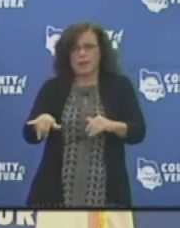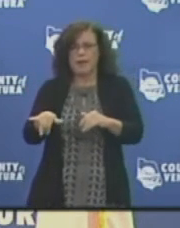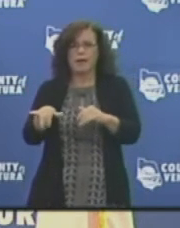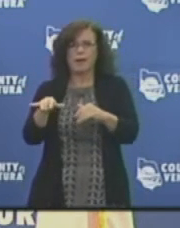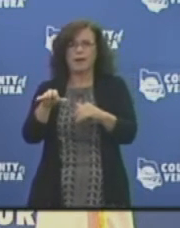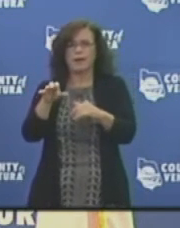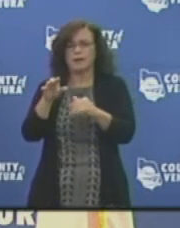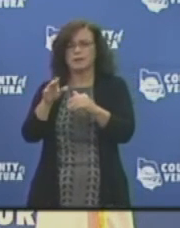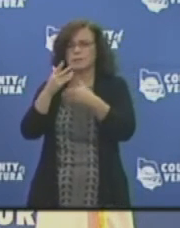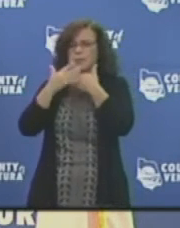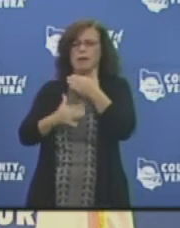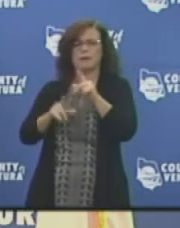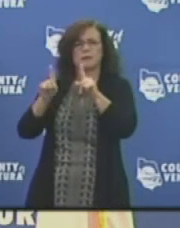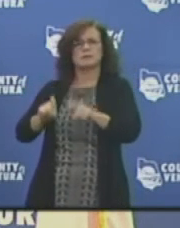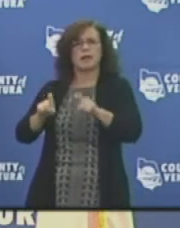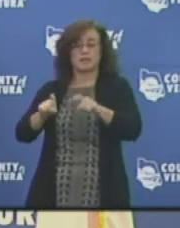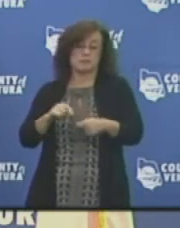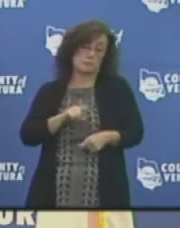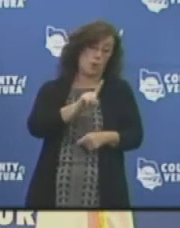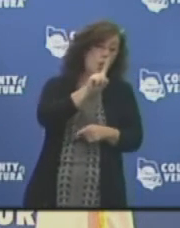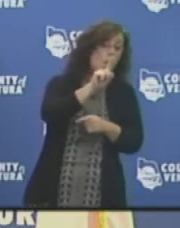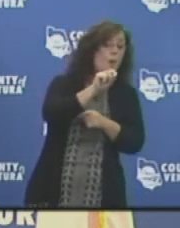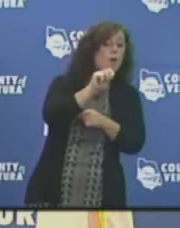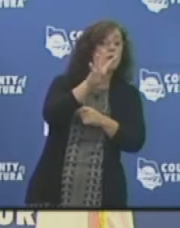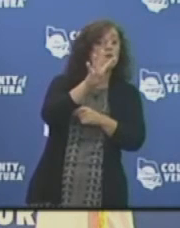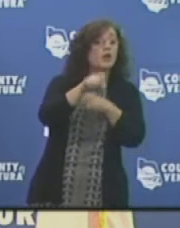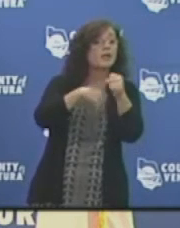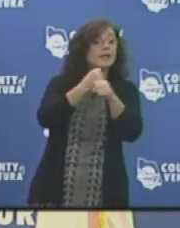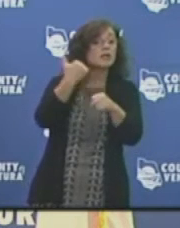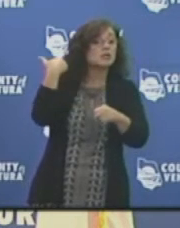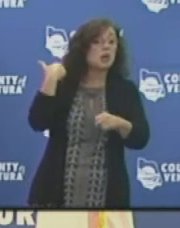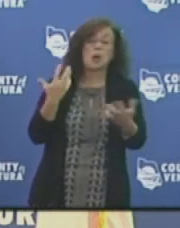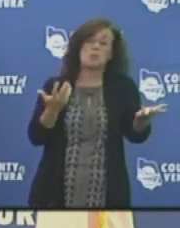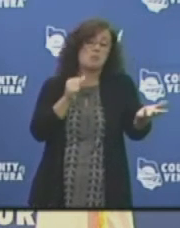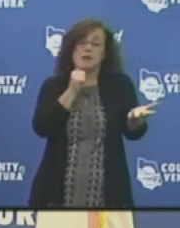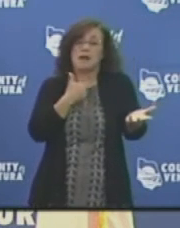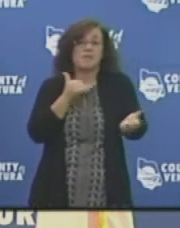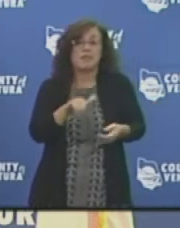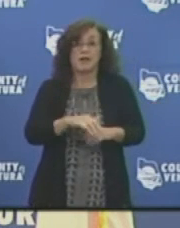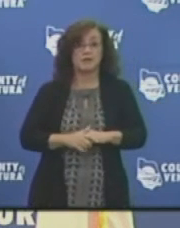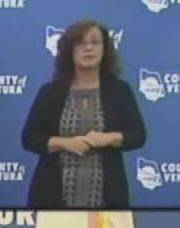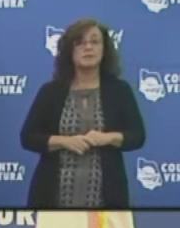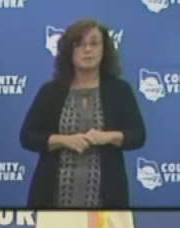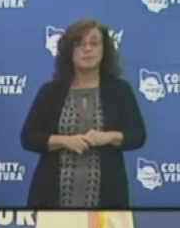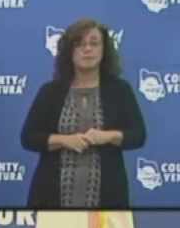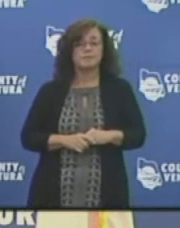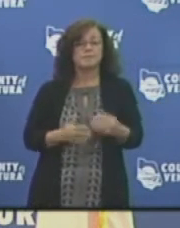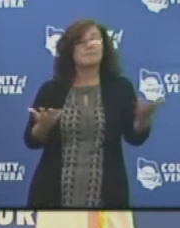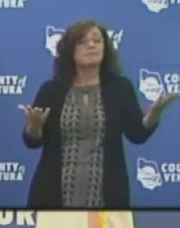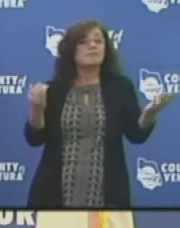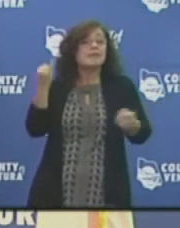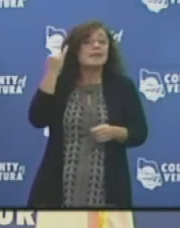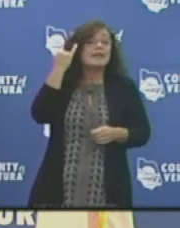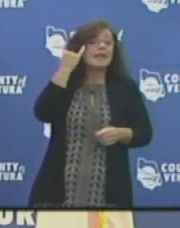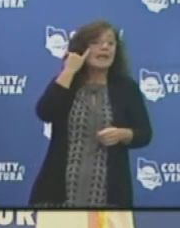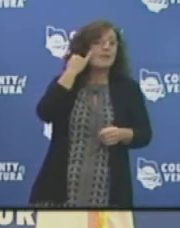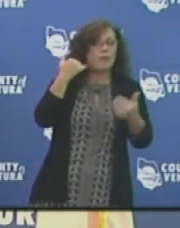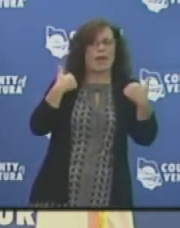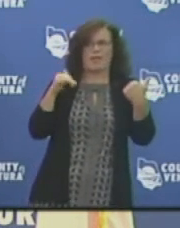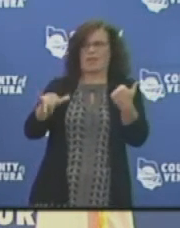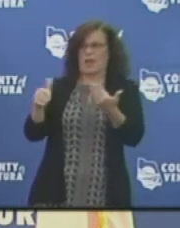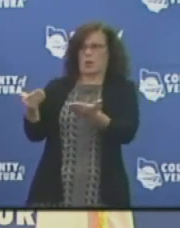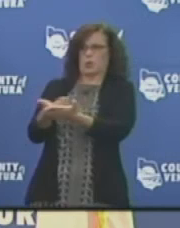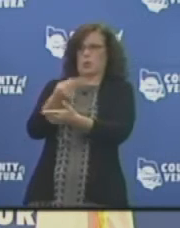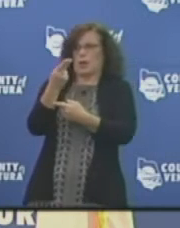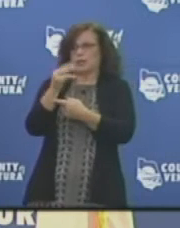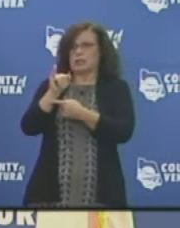ago. If we had the new HIV instead of the swine flu virus back then, what